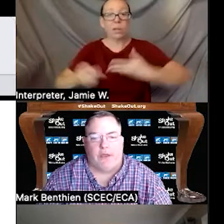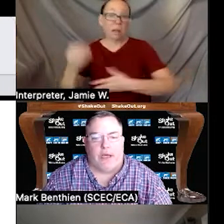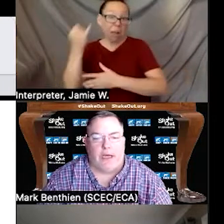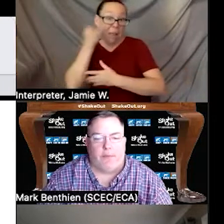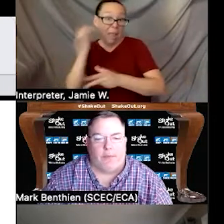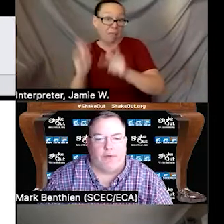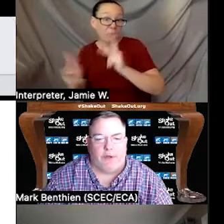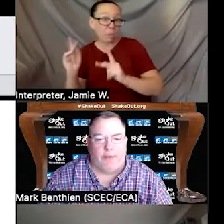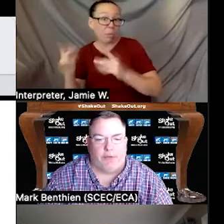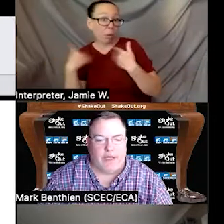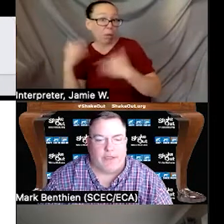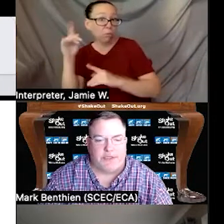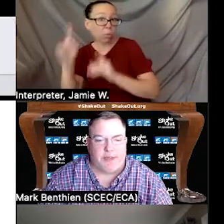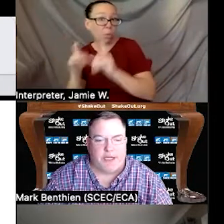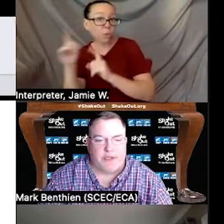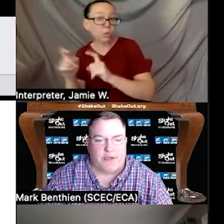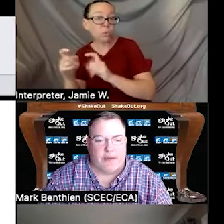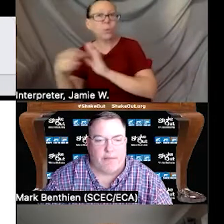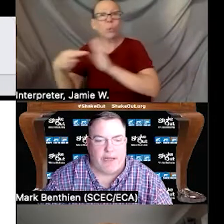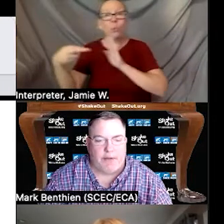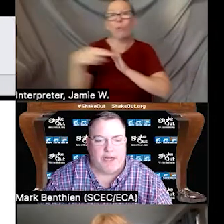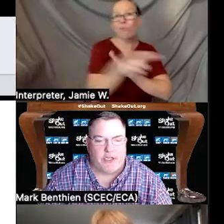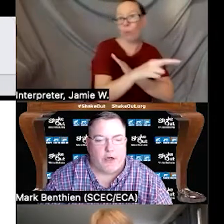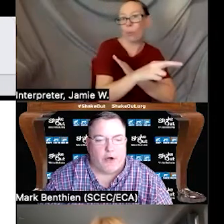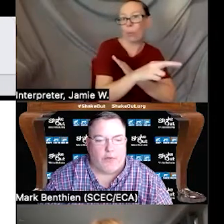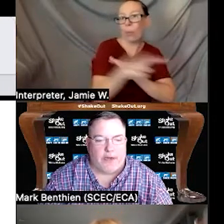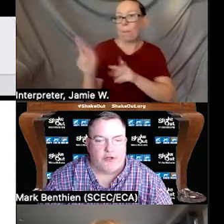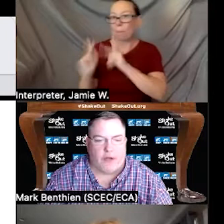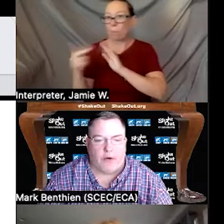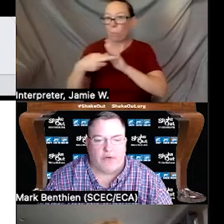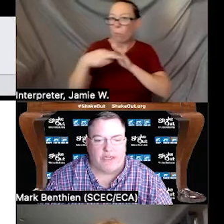these both in English and Spanish, a main page at